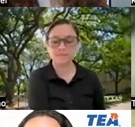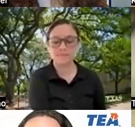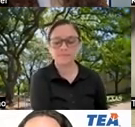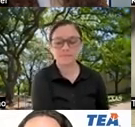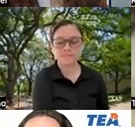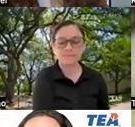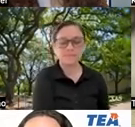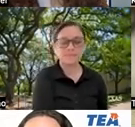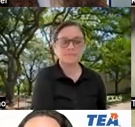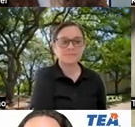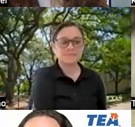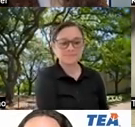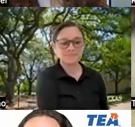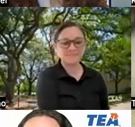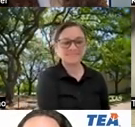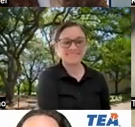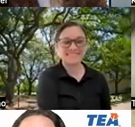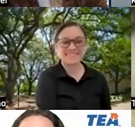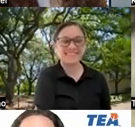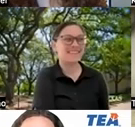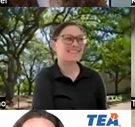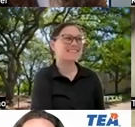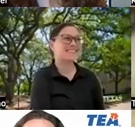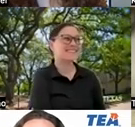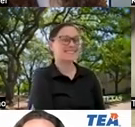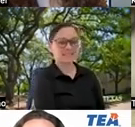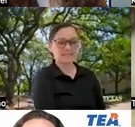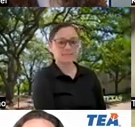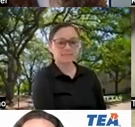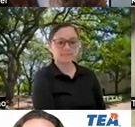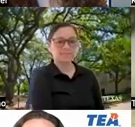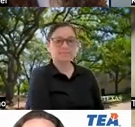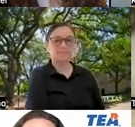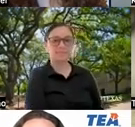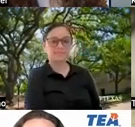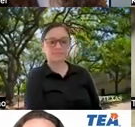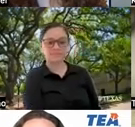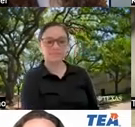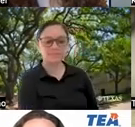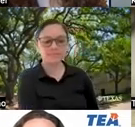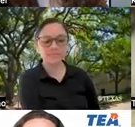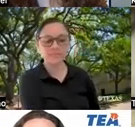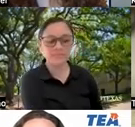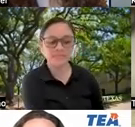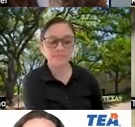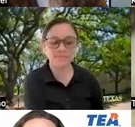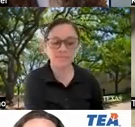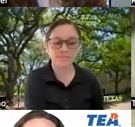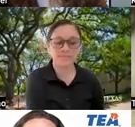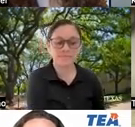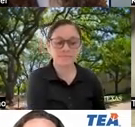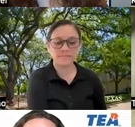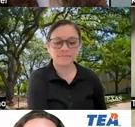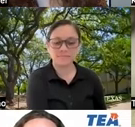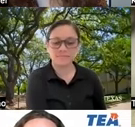Reagan. Welcome, everybody. Bright and early on a Monday morning, no less. We really appreciate your time and for